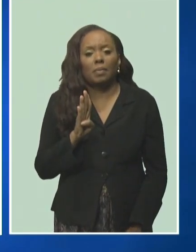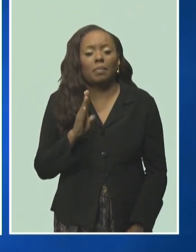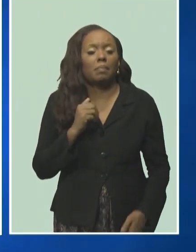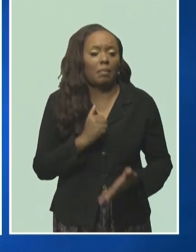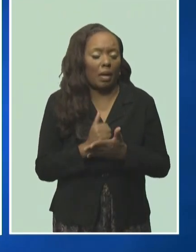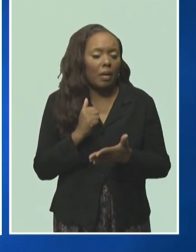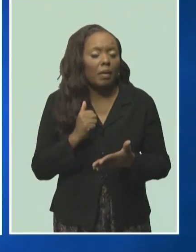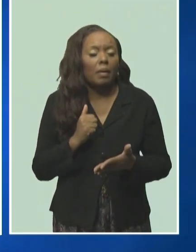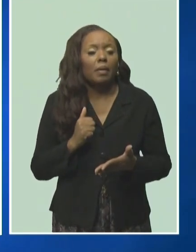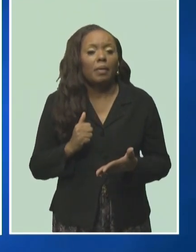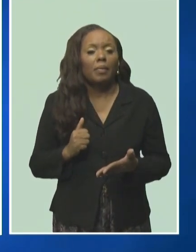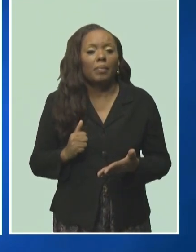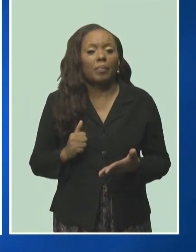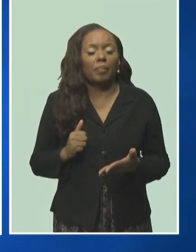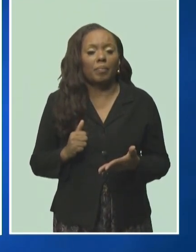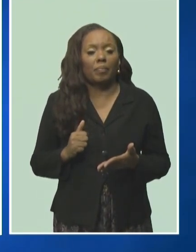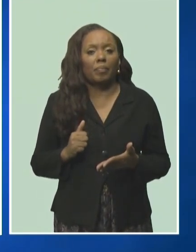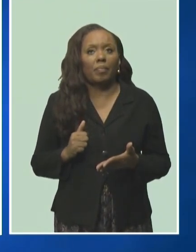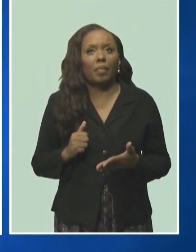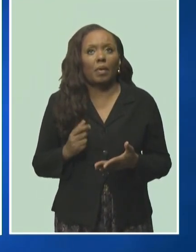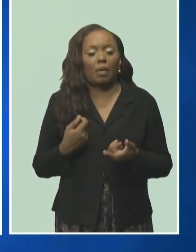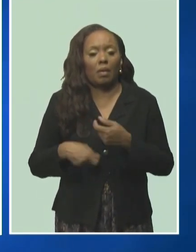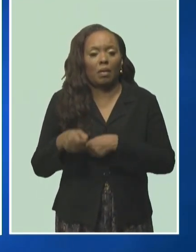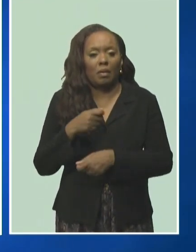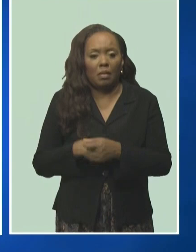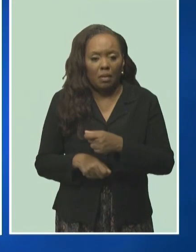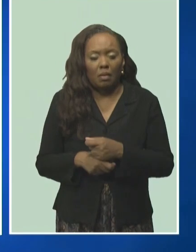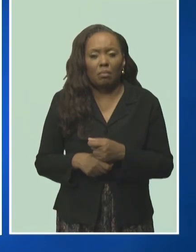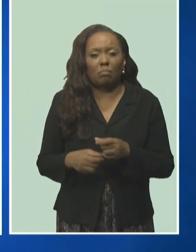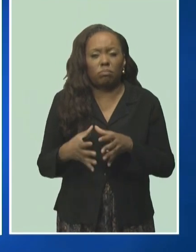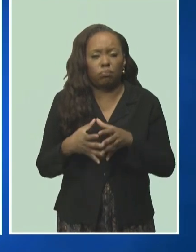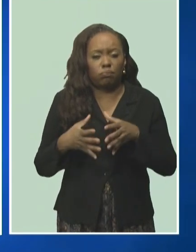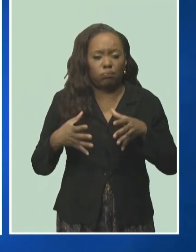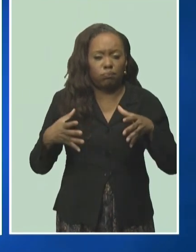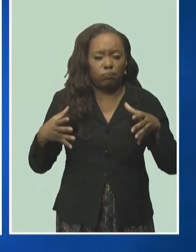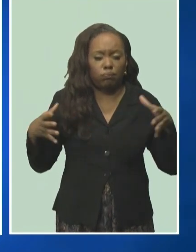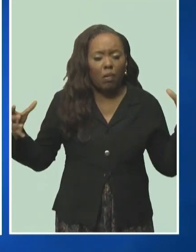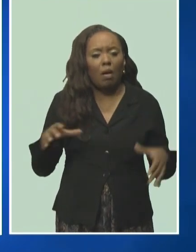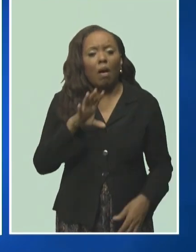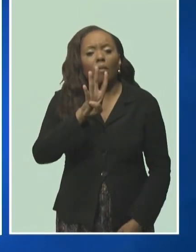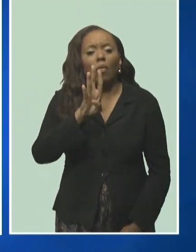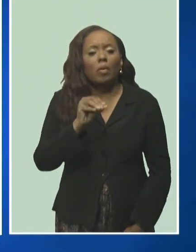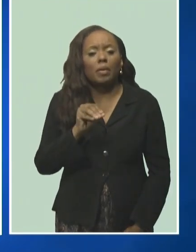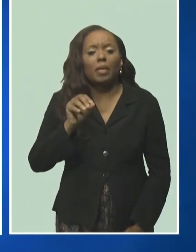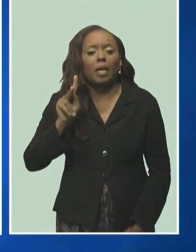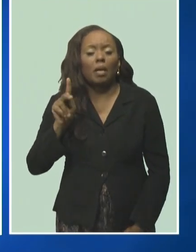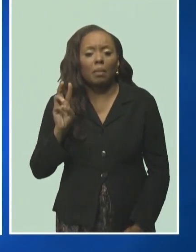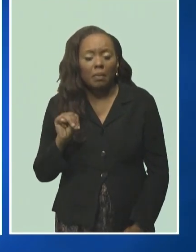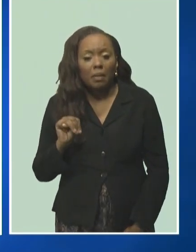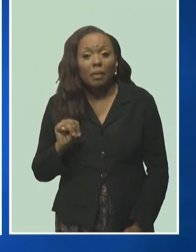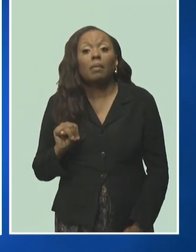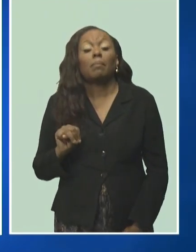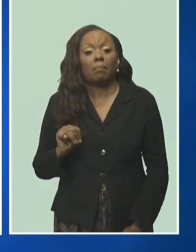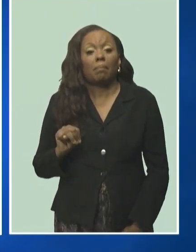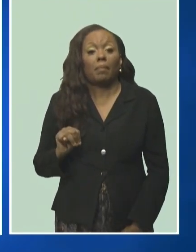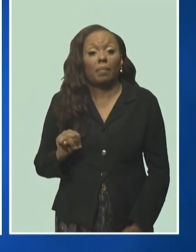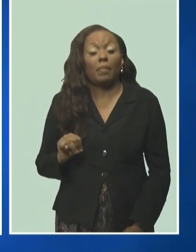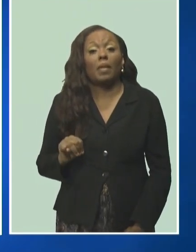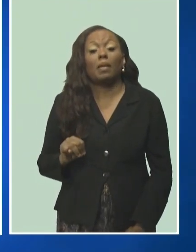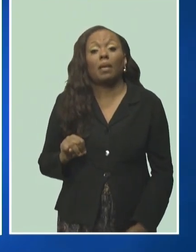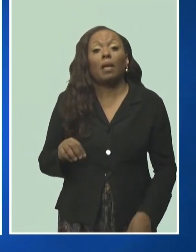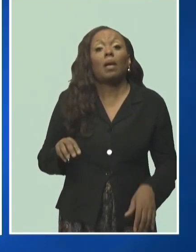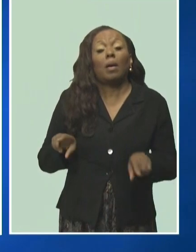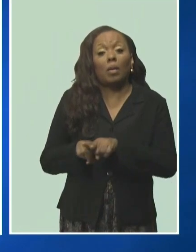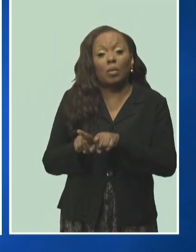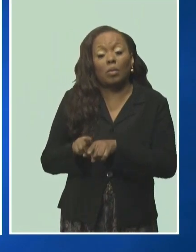Bank. We, at that time, replaced 40 kilometers of main, and since then, we've been getting additional funding from the Caribbean